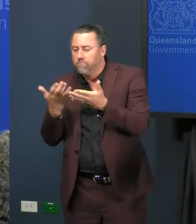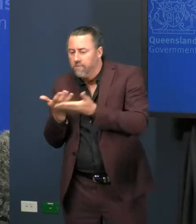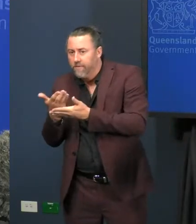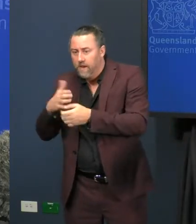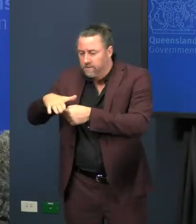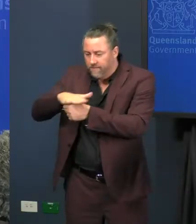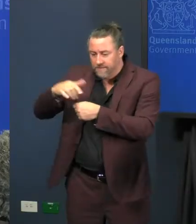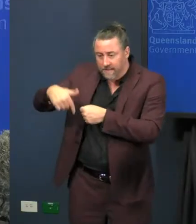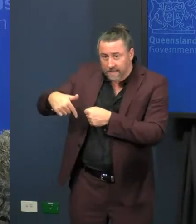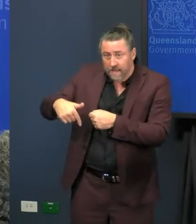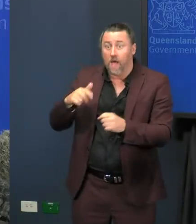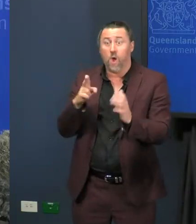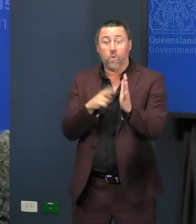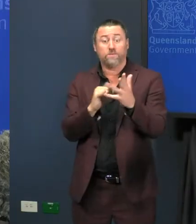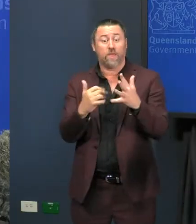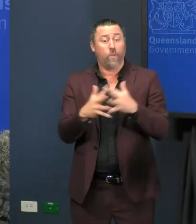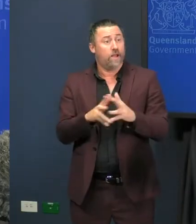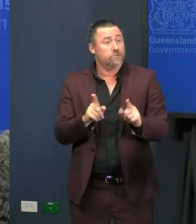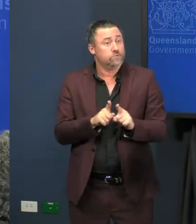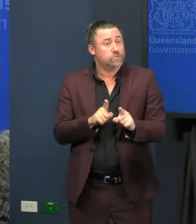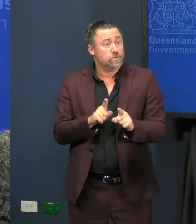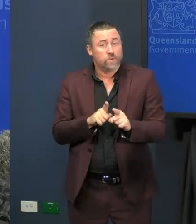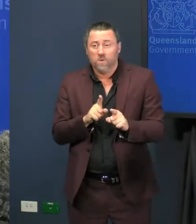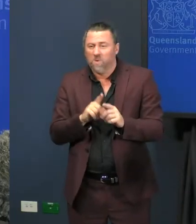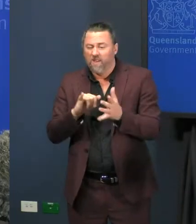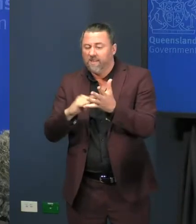South Wales SES so that we can